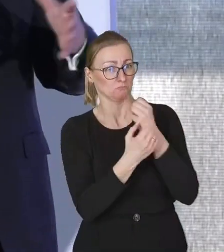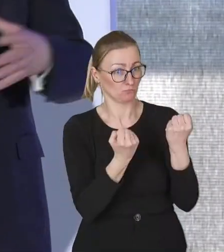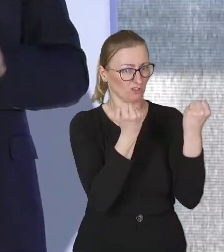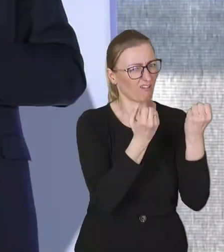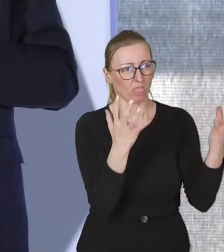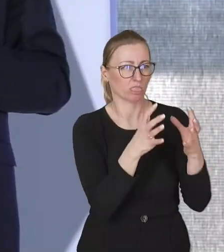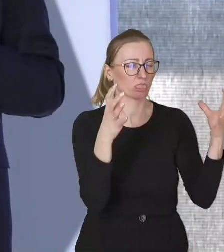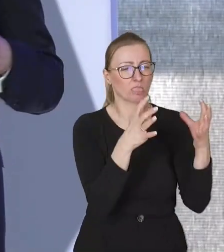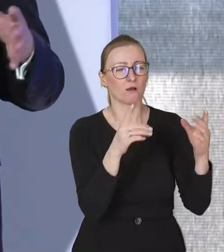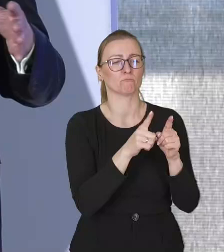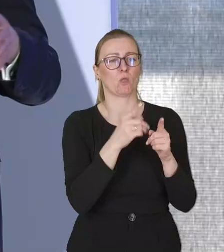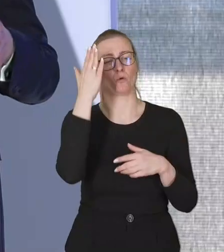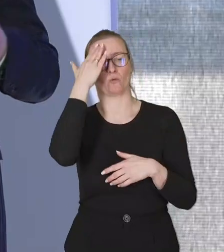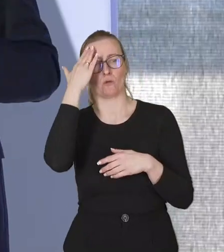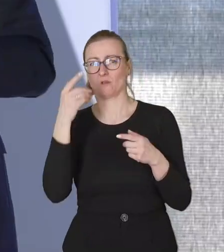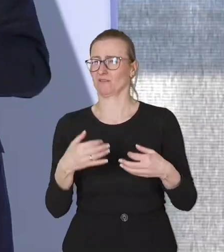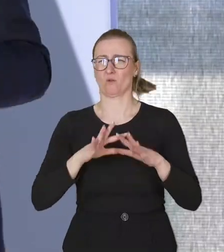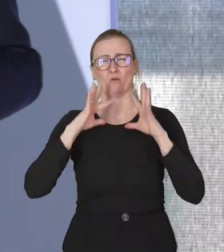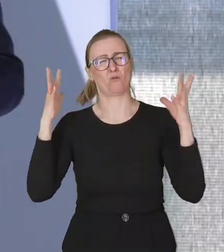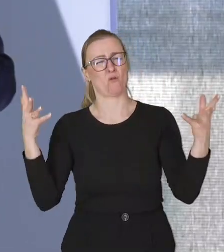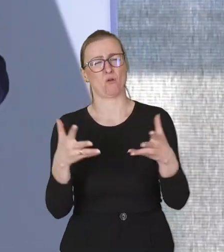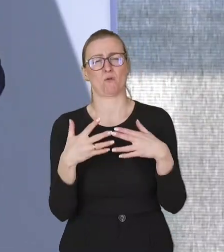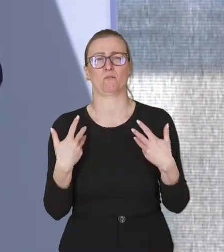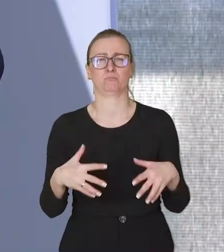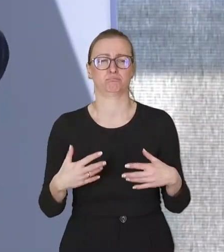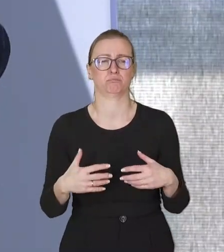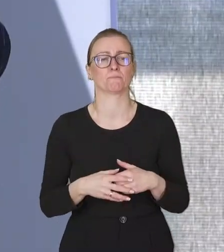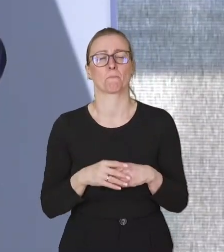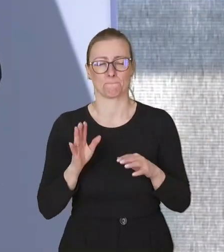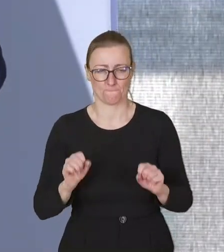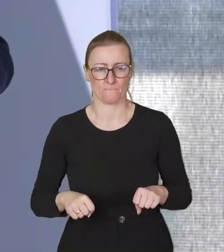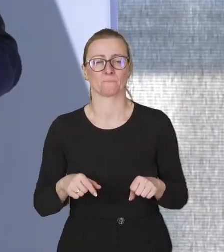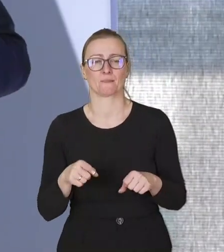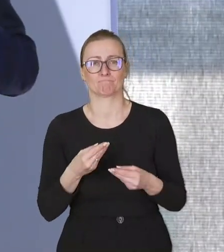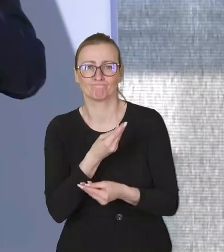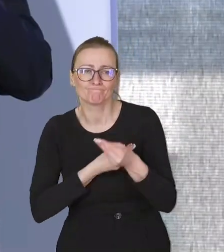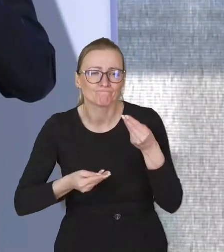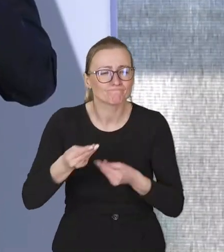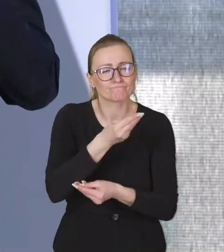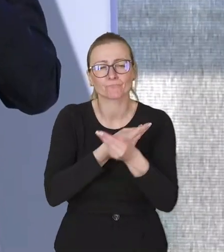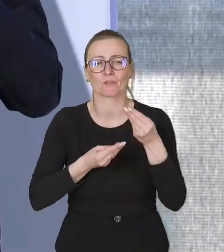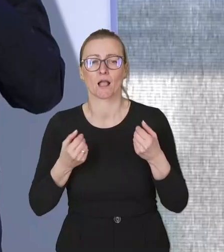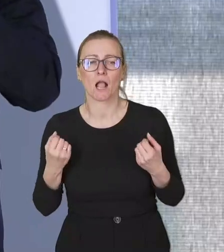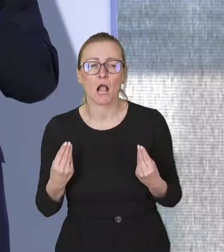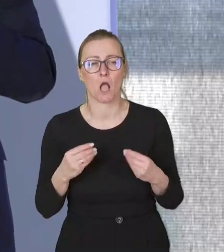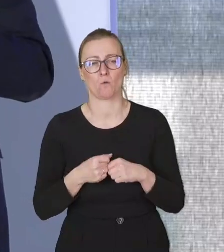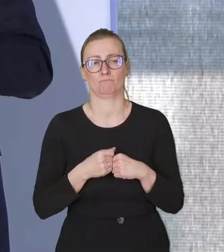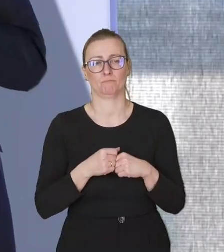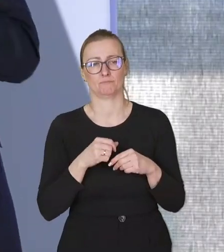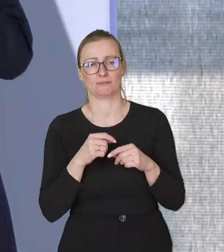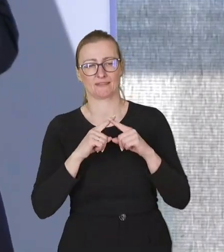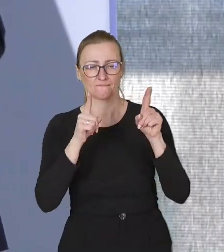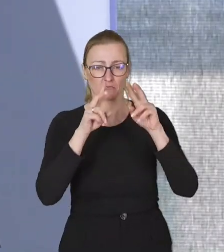single market, we can touch upon a number of different issues. For the purpose of the discussion and to see the right